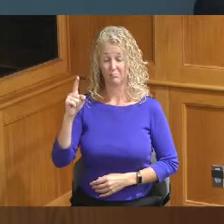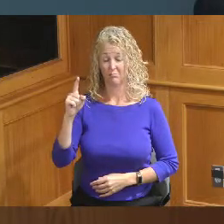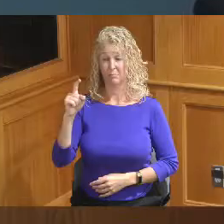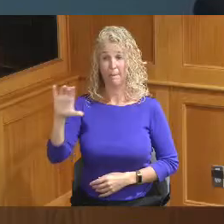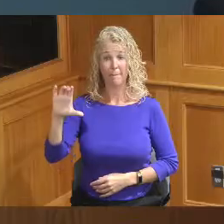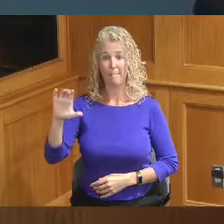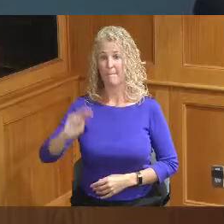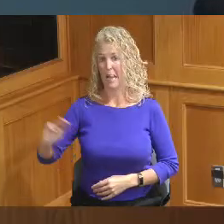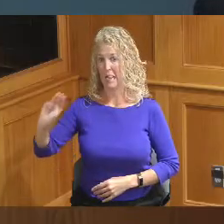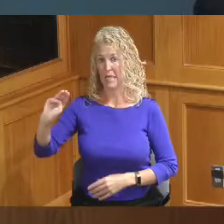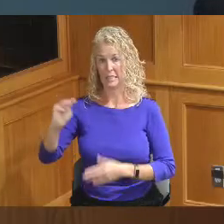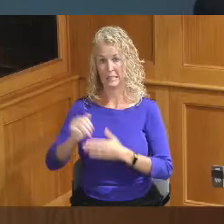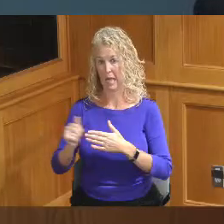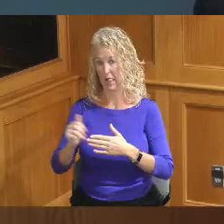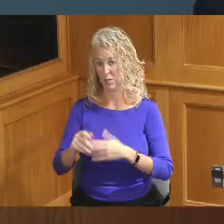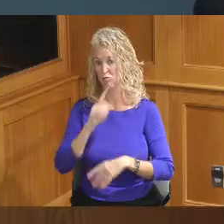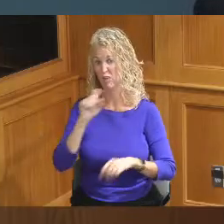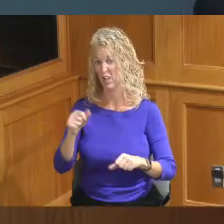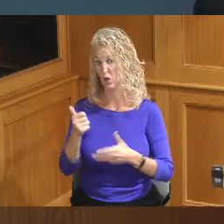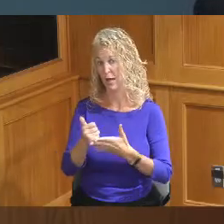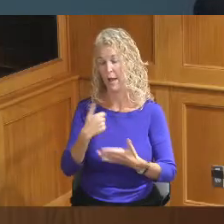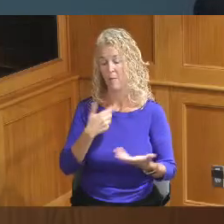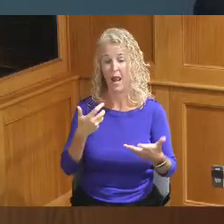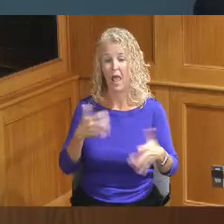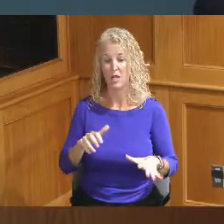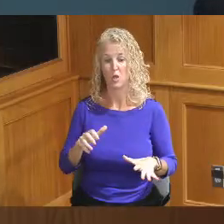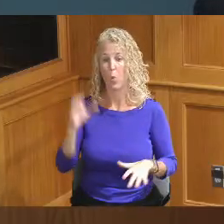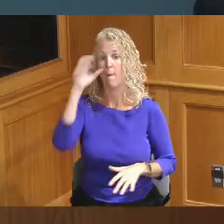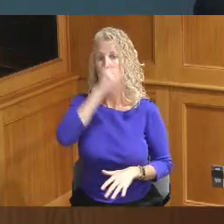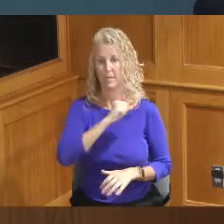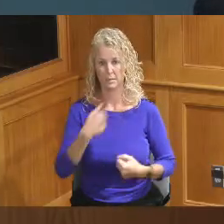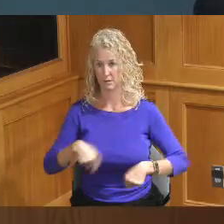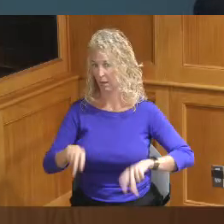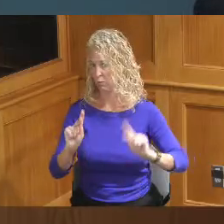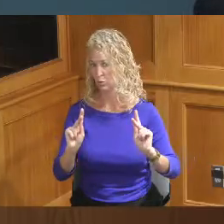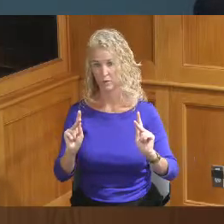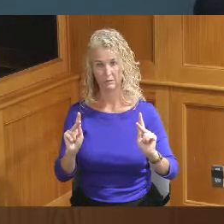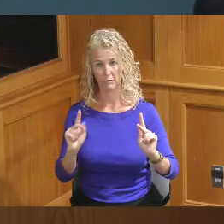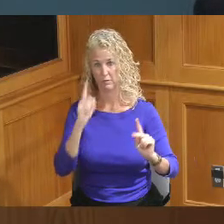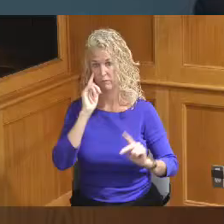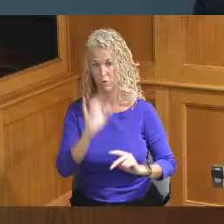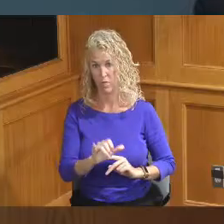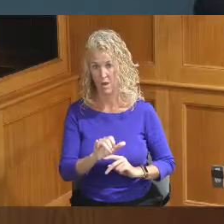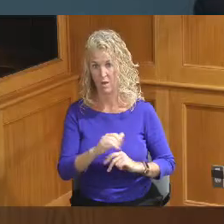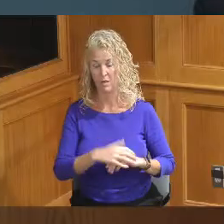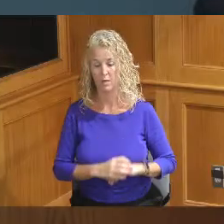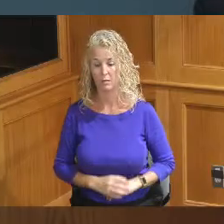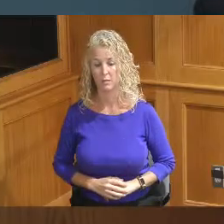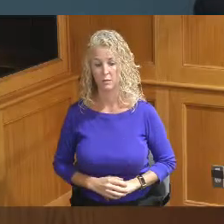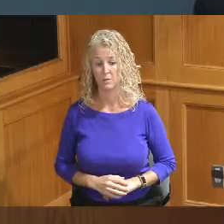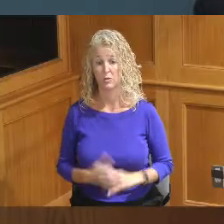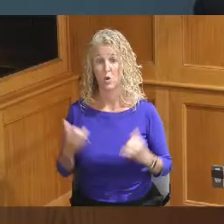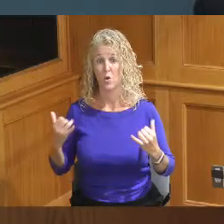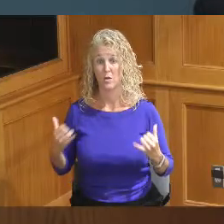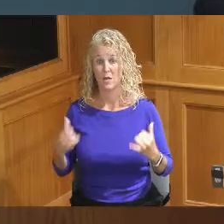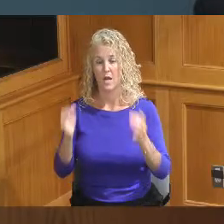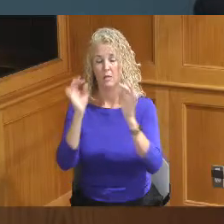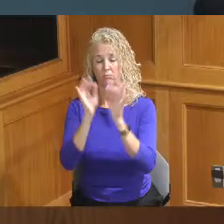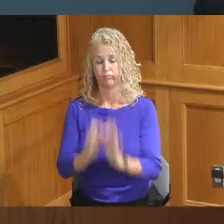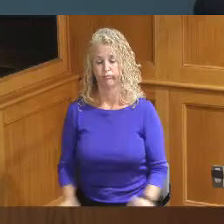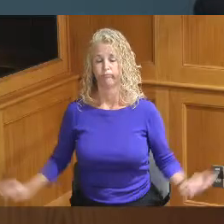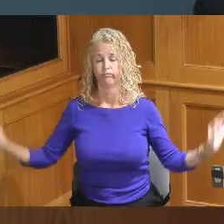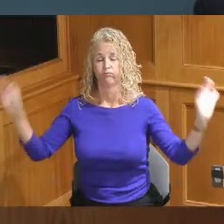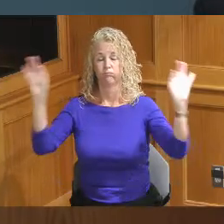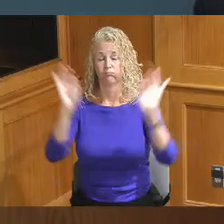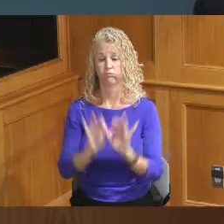so that could be substantial, and I do not want to pass on that opportunity. And so, what we're doing here today is very important